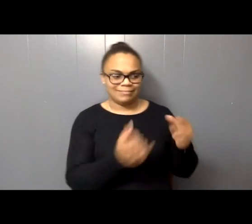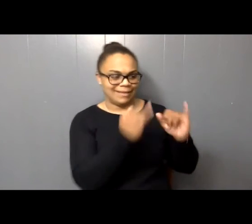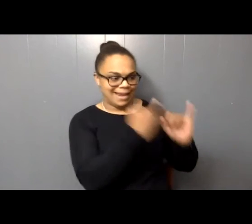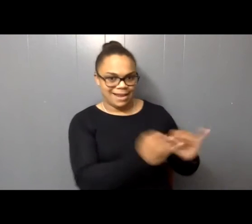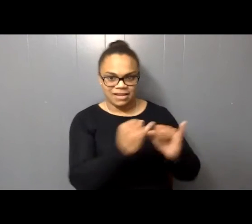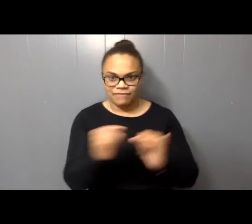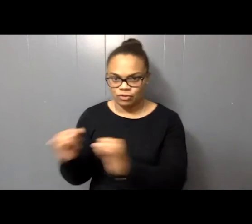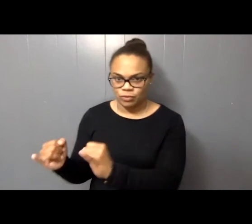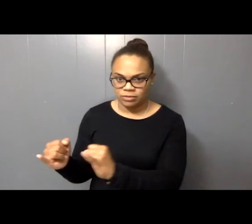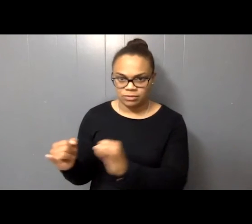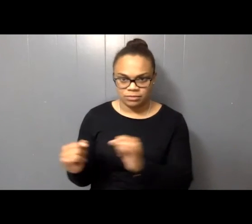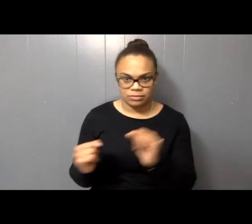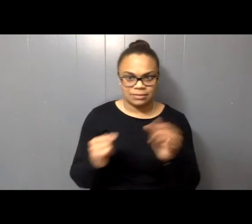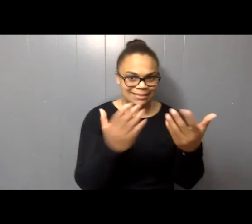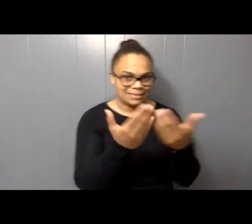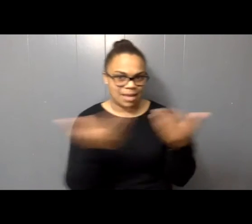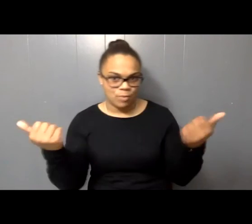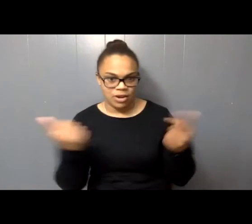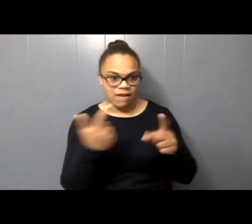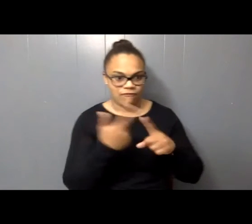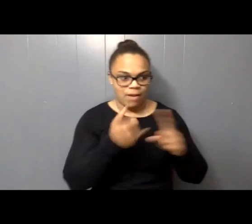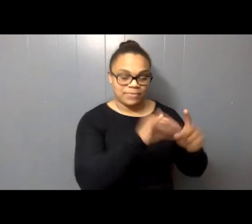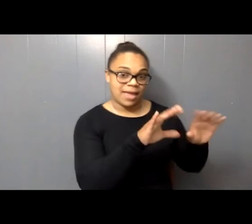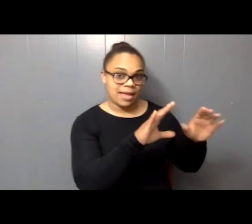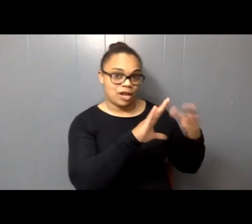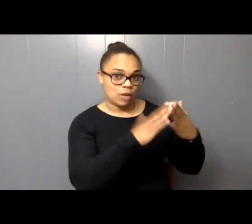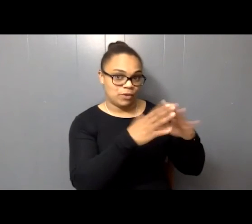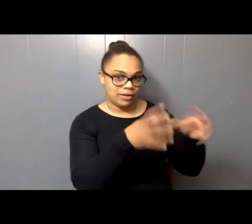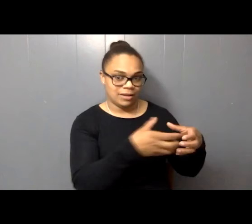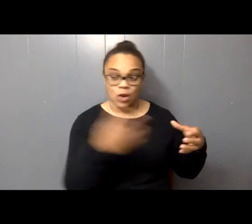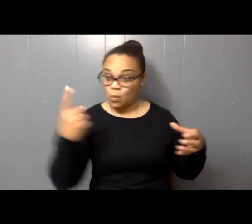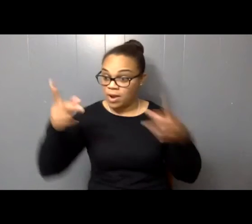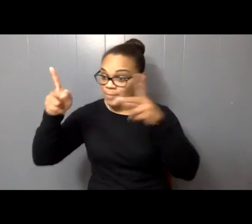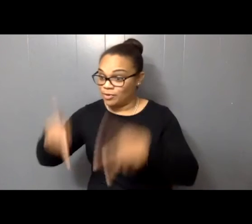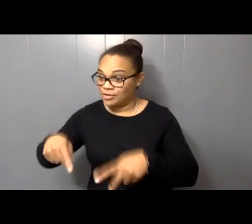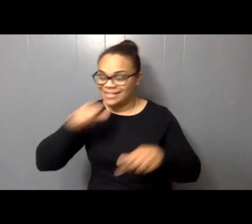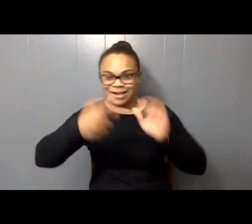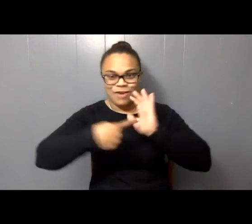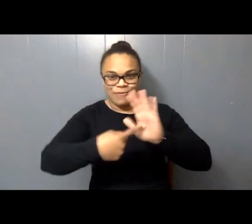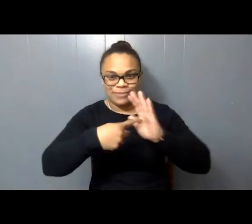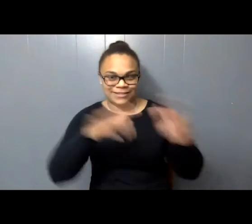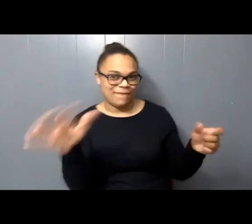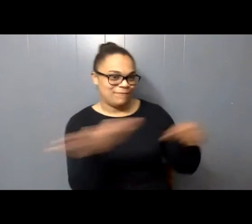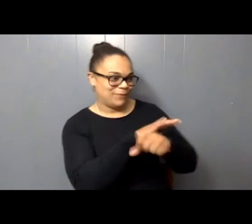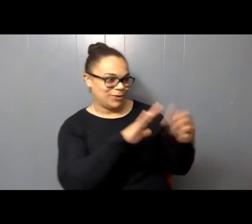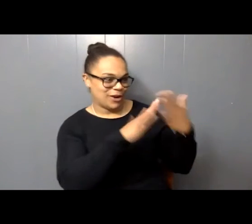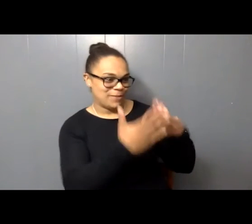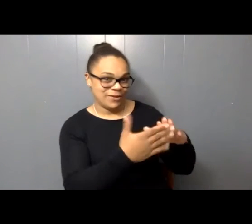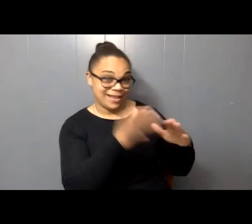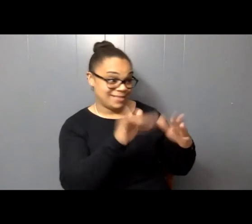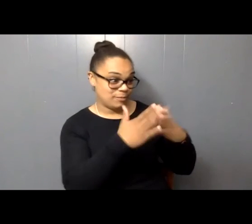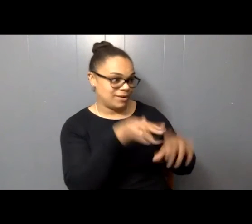the community that they belong to, because they don't represent that entire community and that entire community does not represent them.